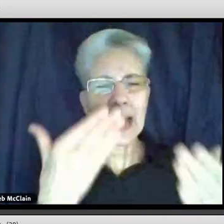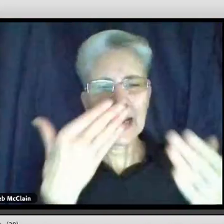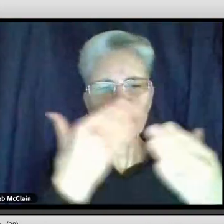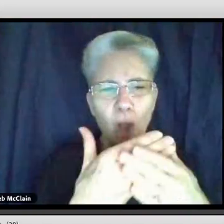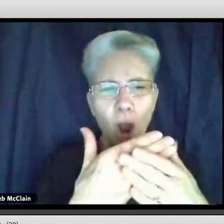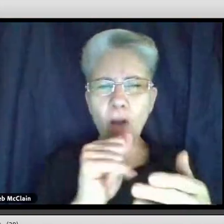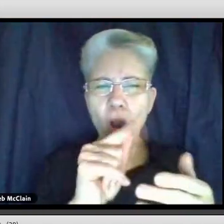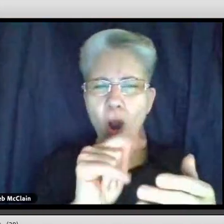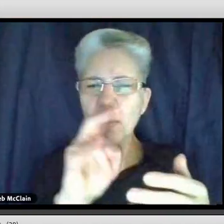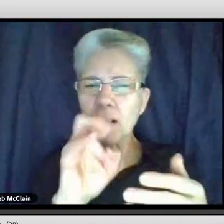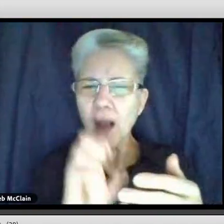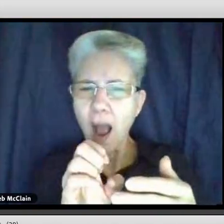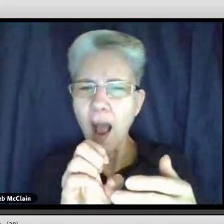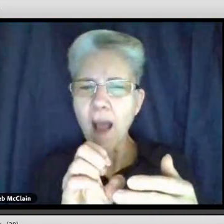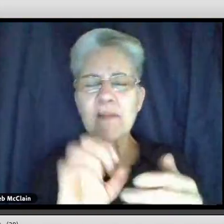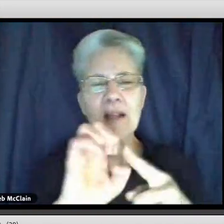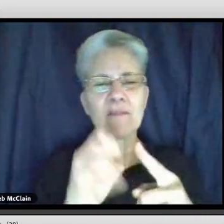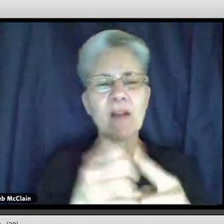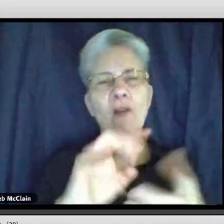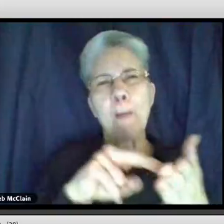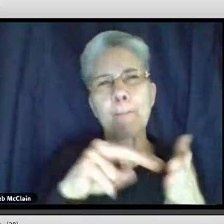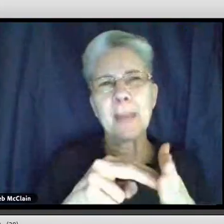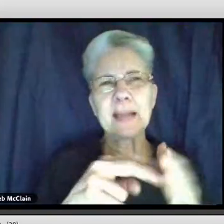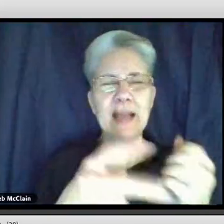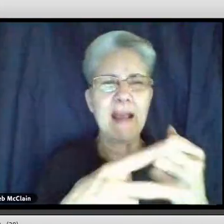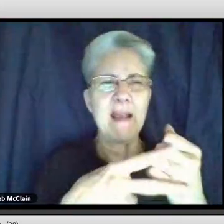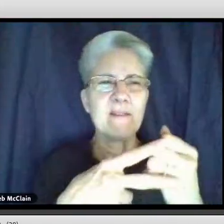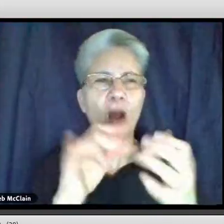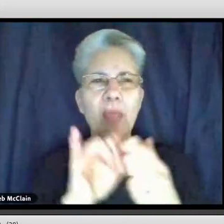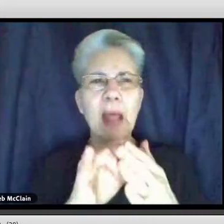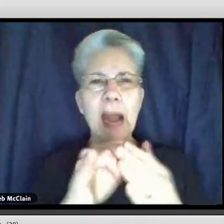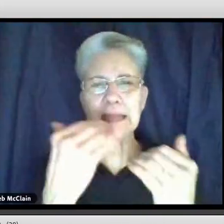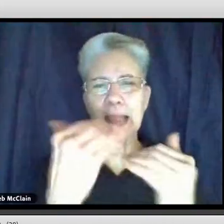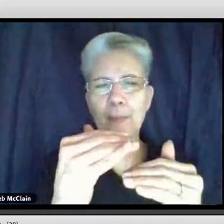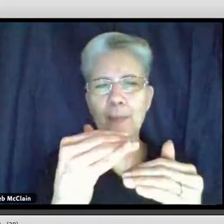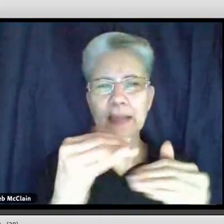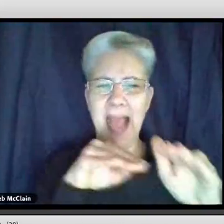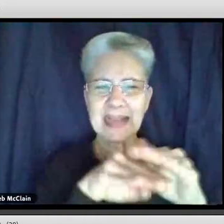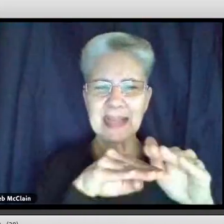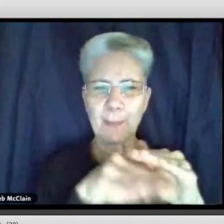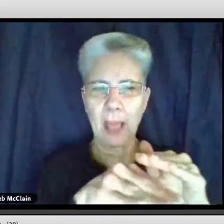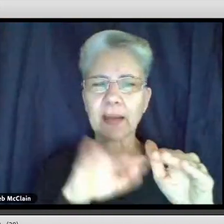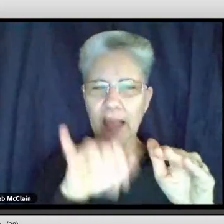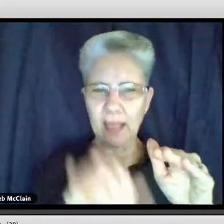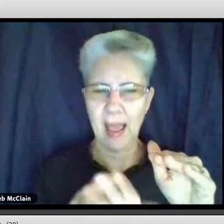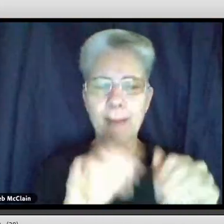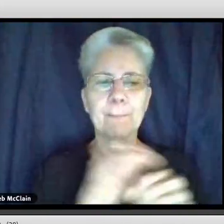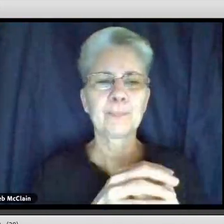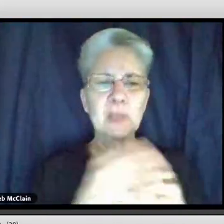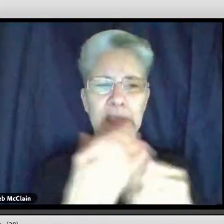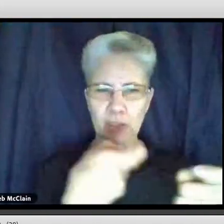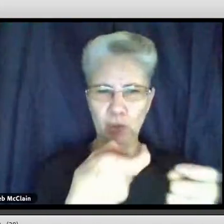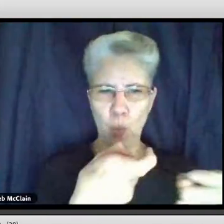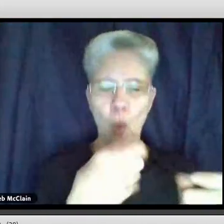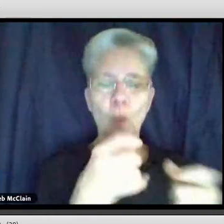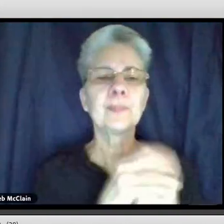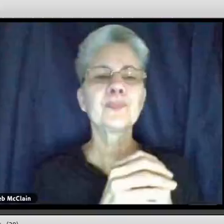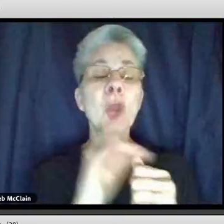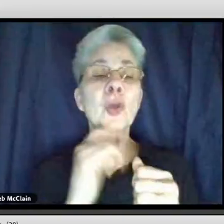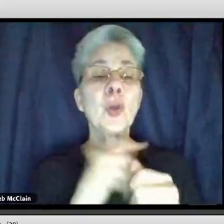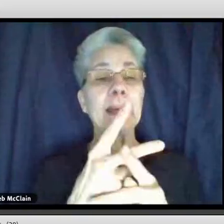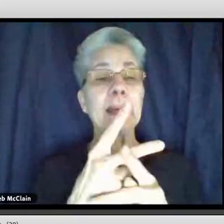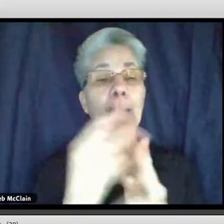environment. And a dark archive is simply a storage environment that has limited accessibility. You would also be keeping a record